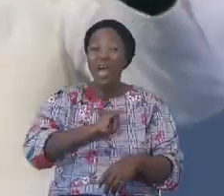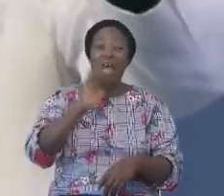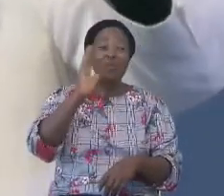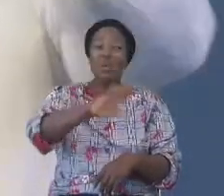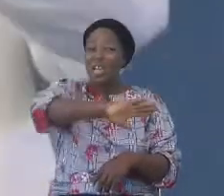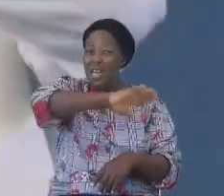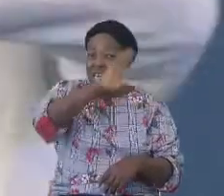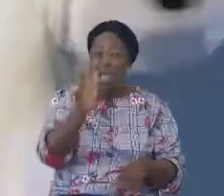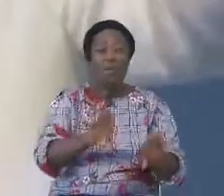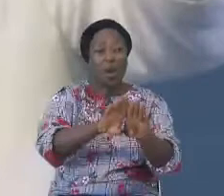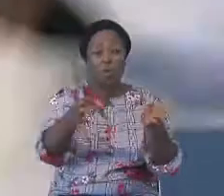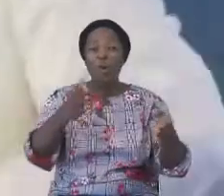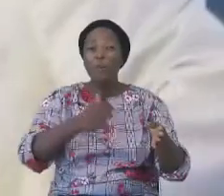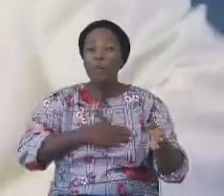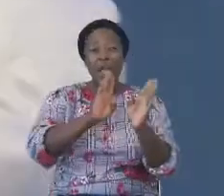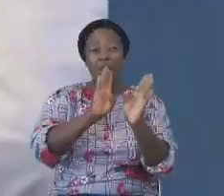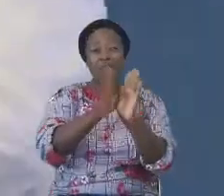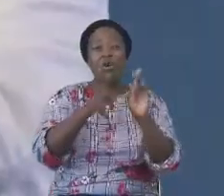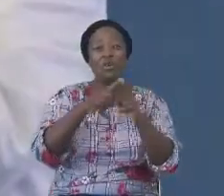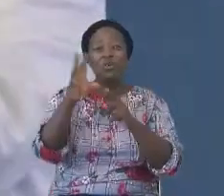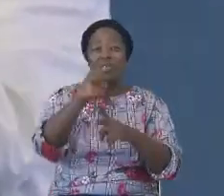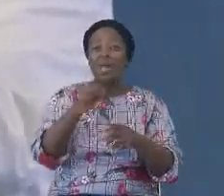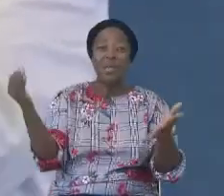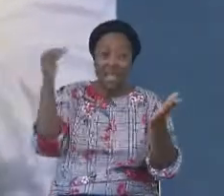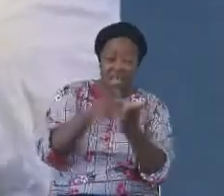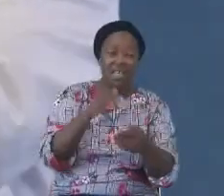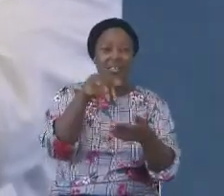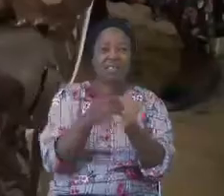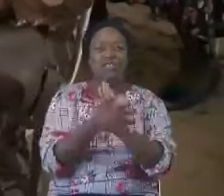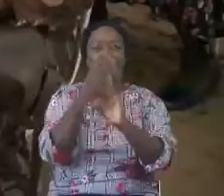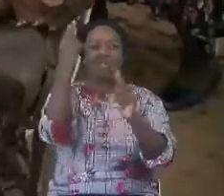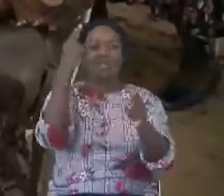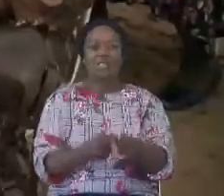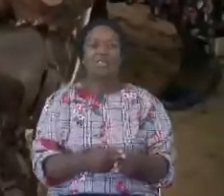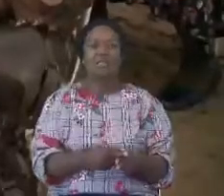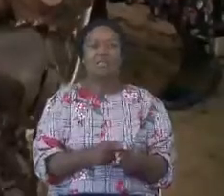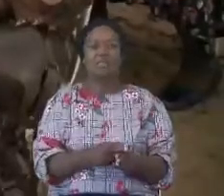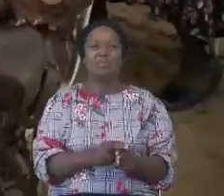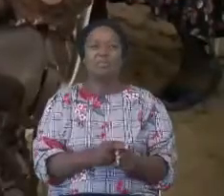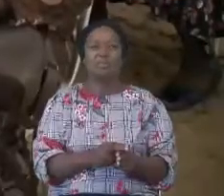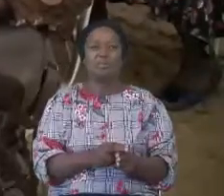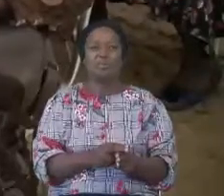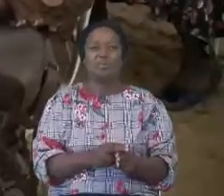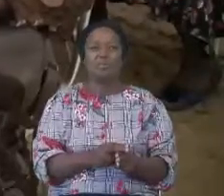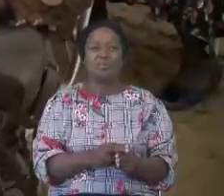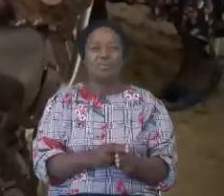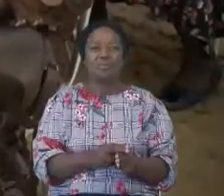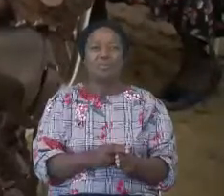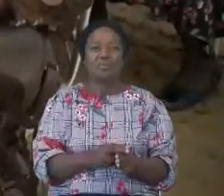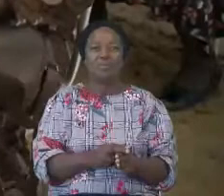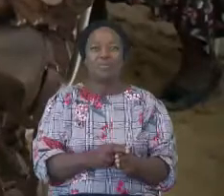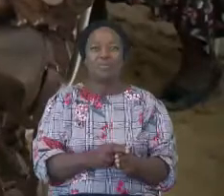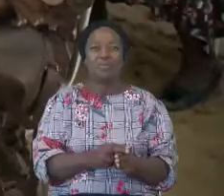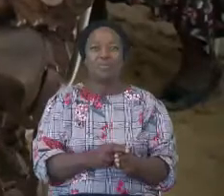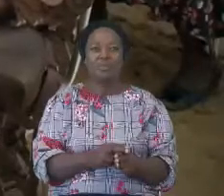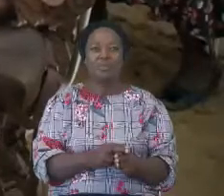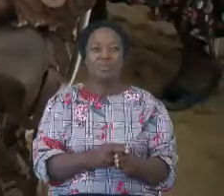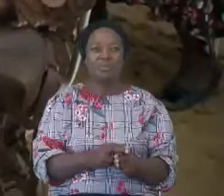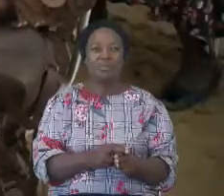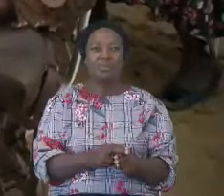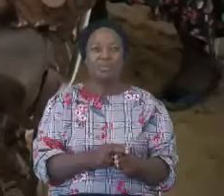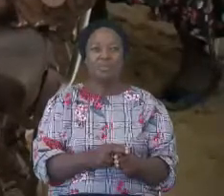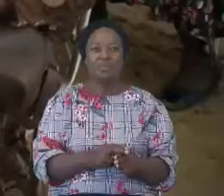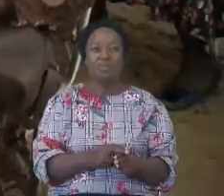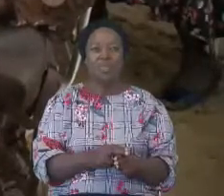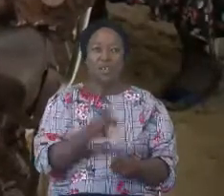are gone and gone forever. I will never open my door to them again in